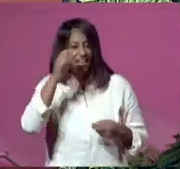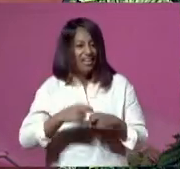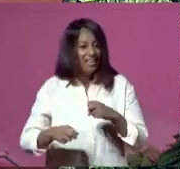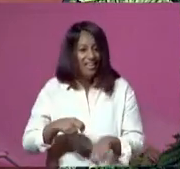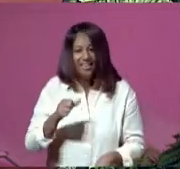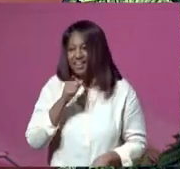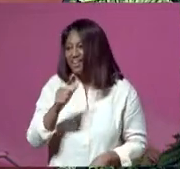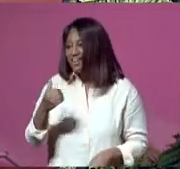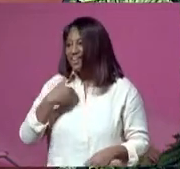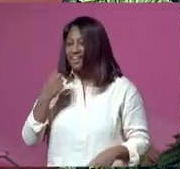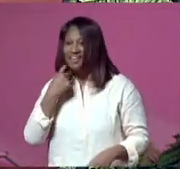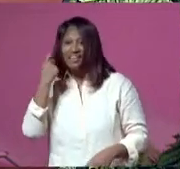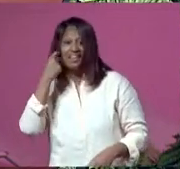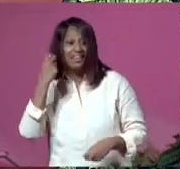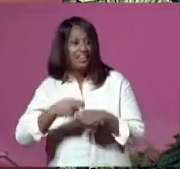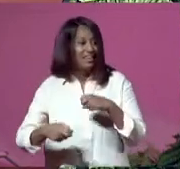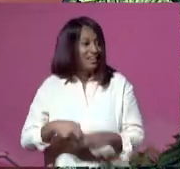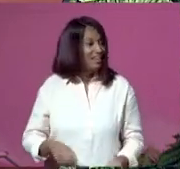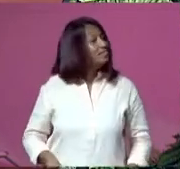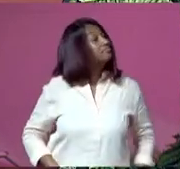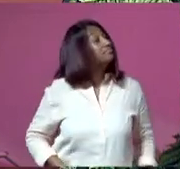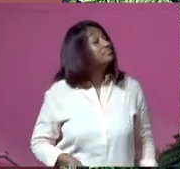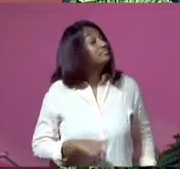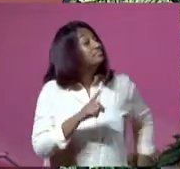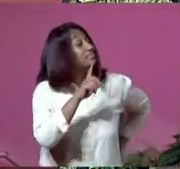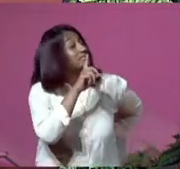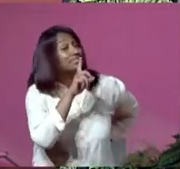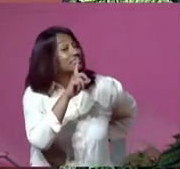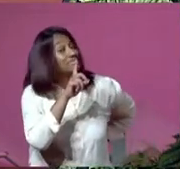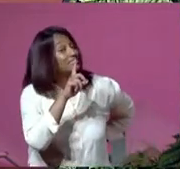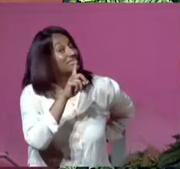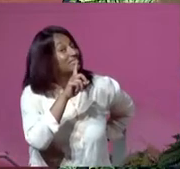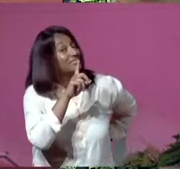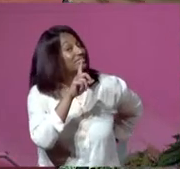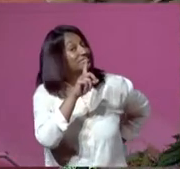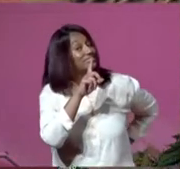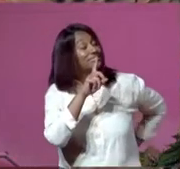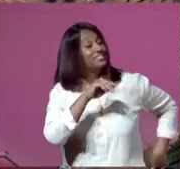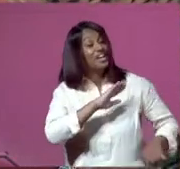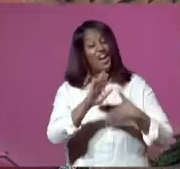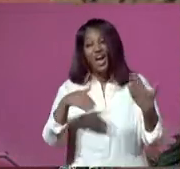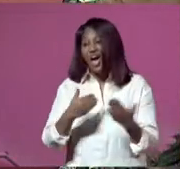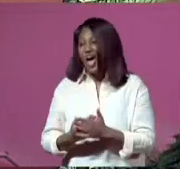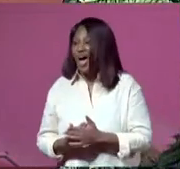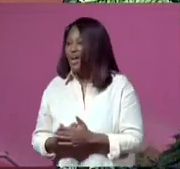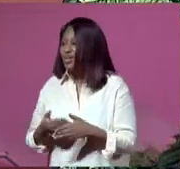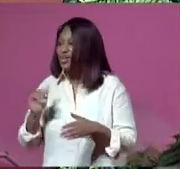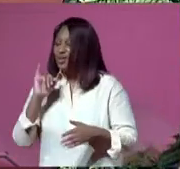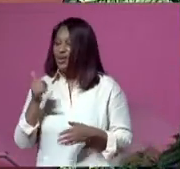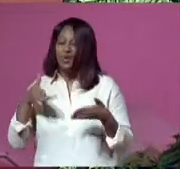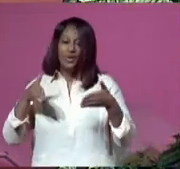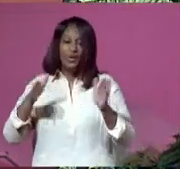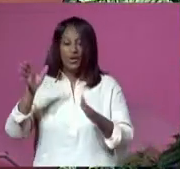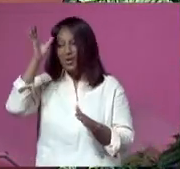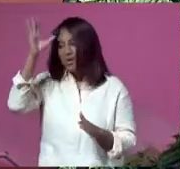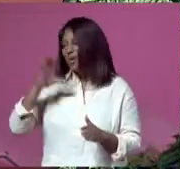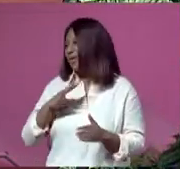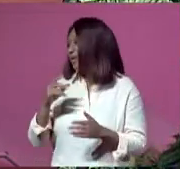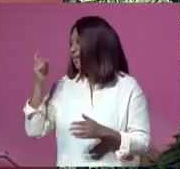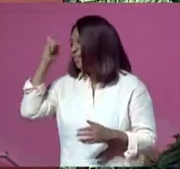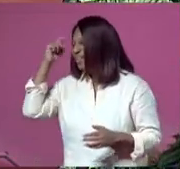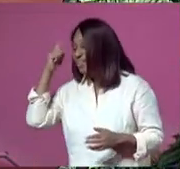sex problem. Come on, don't get quiet. In spite of all the misogynistic theology out here, she ain't got a man